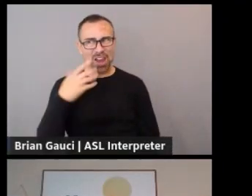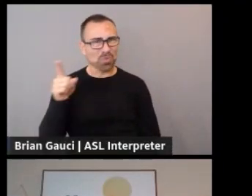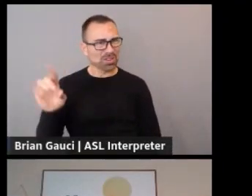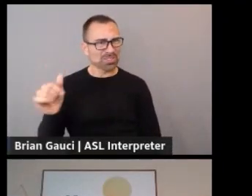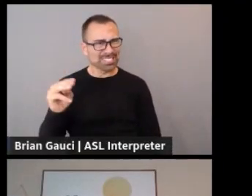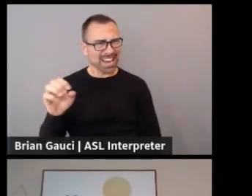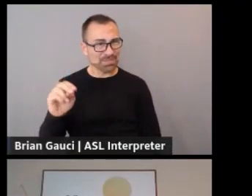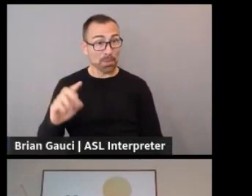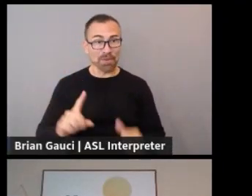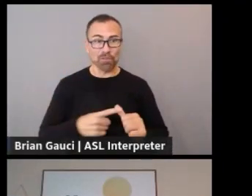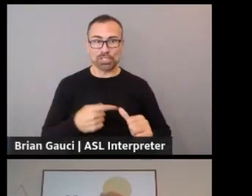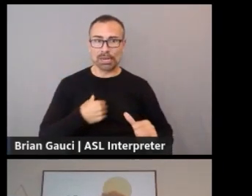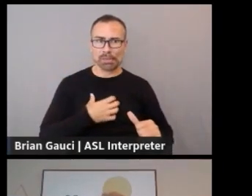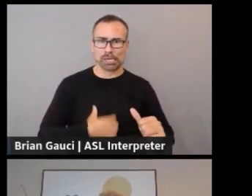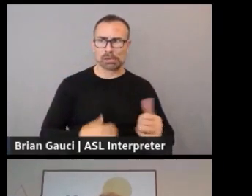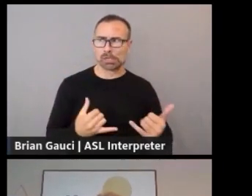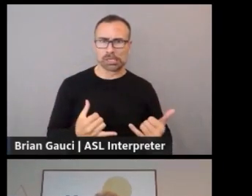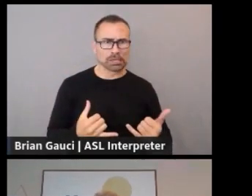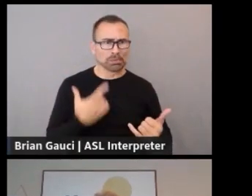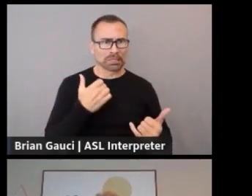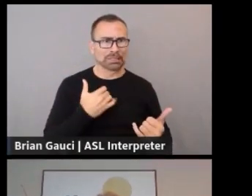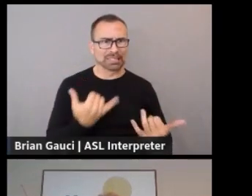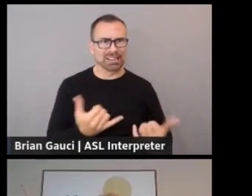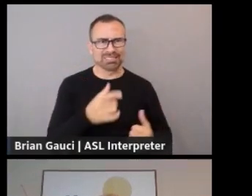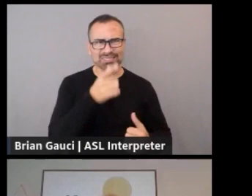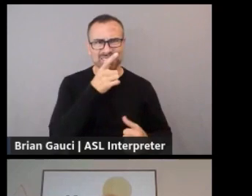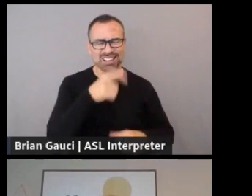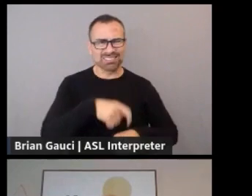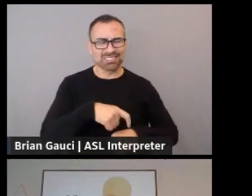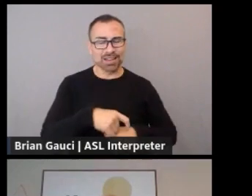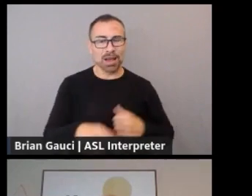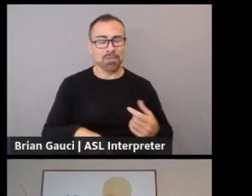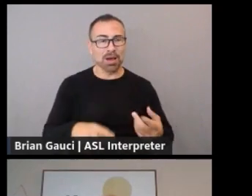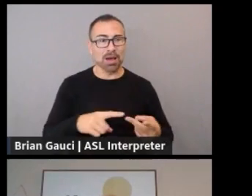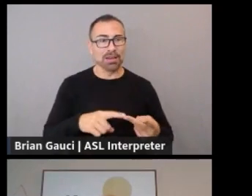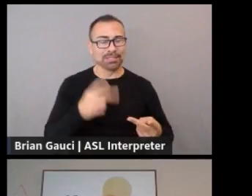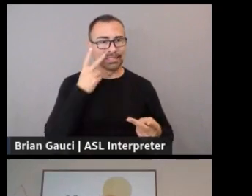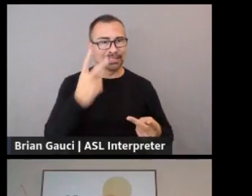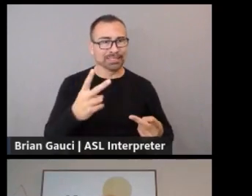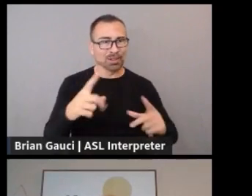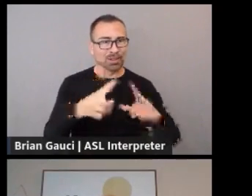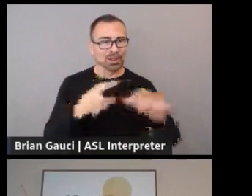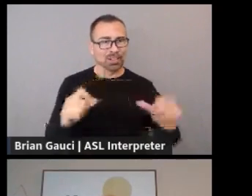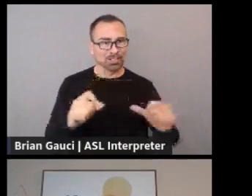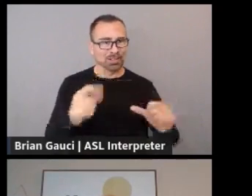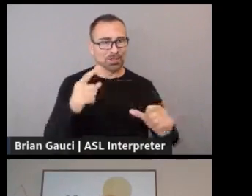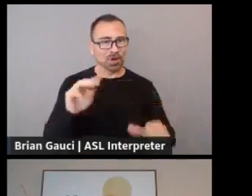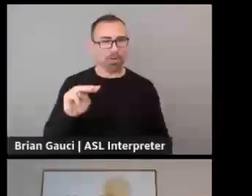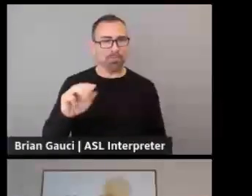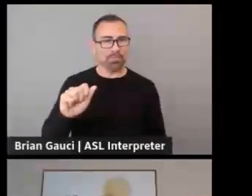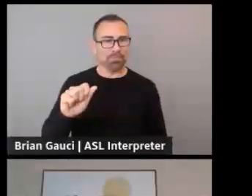here. So Yeah. that between like a recipe for mayonnaise, or